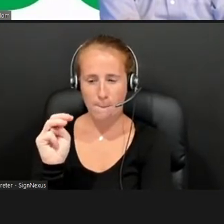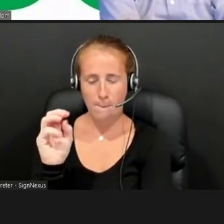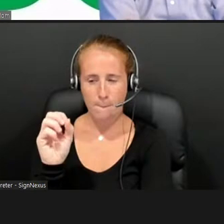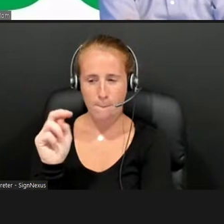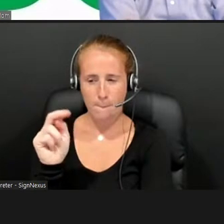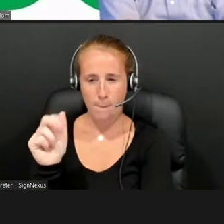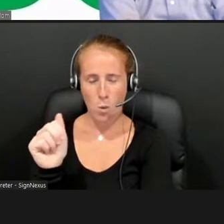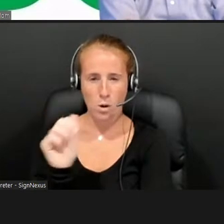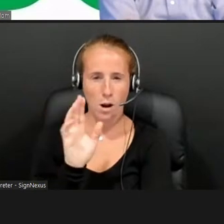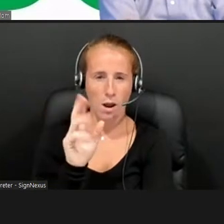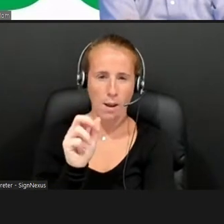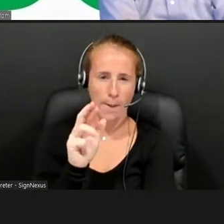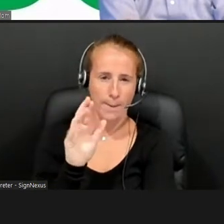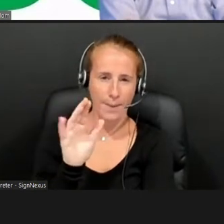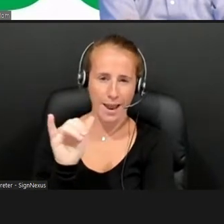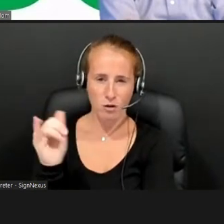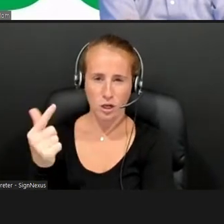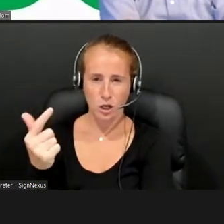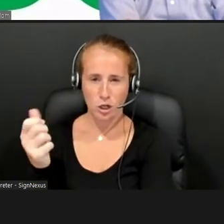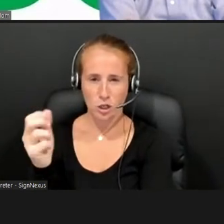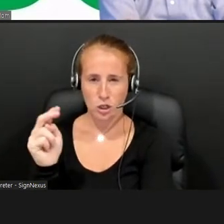Barry Jennison